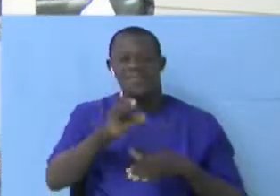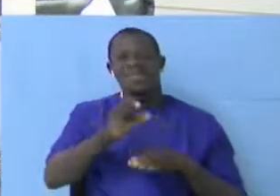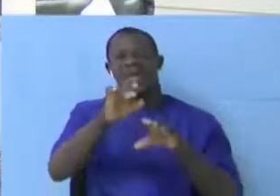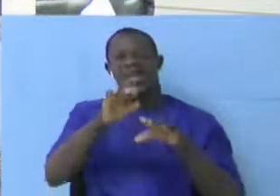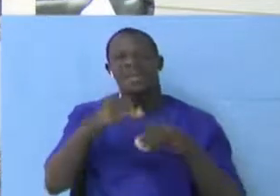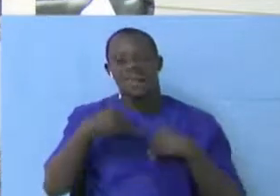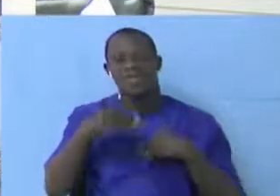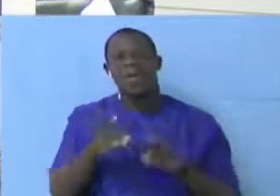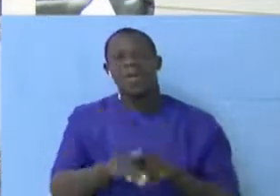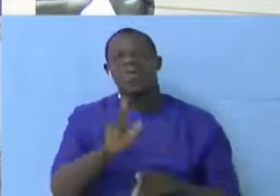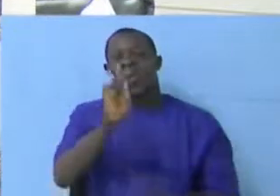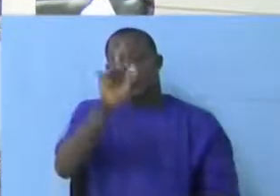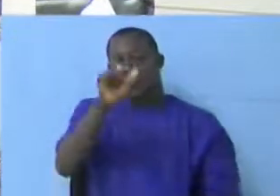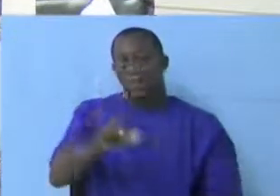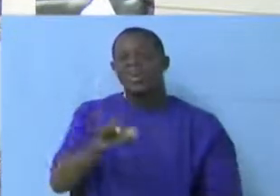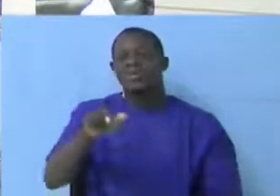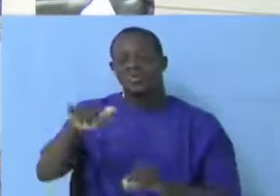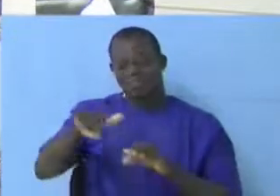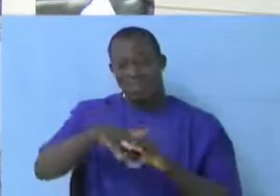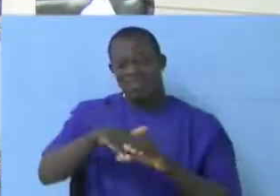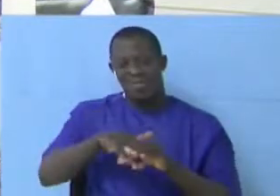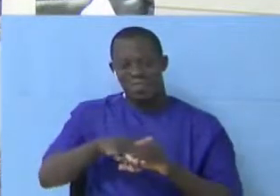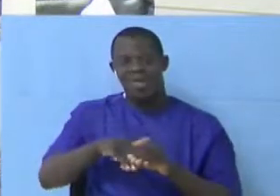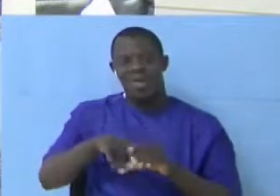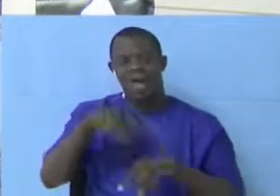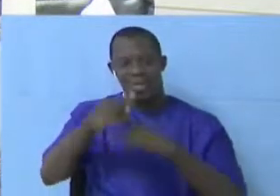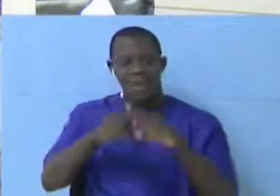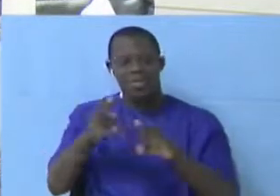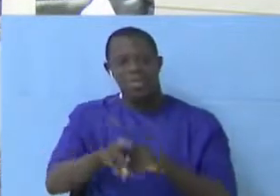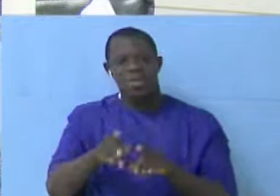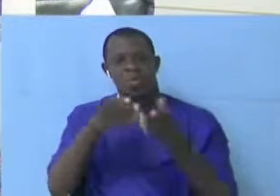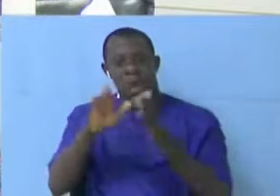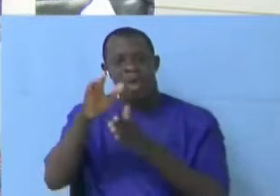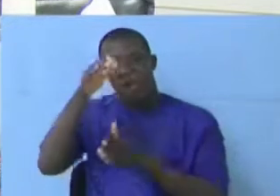that one is part of this process.